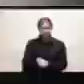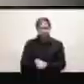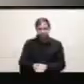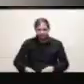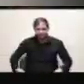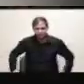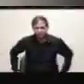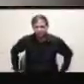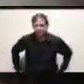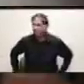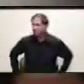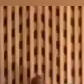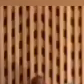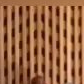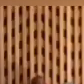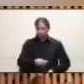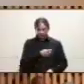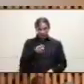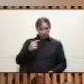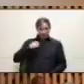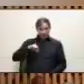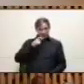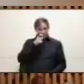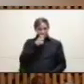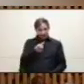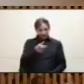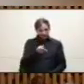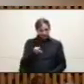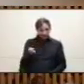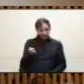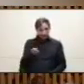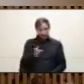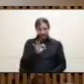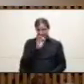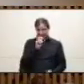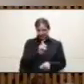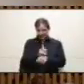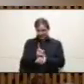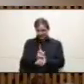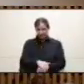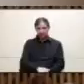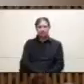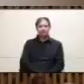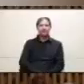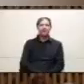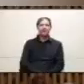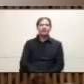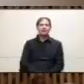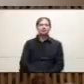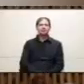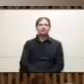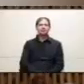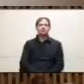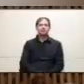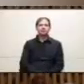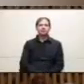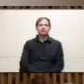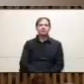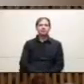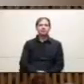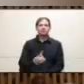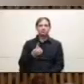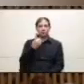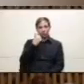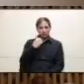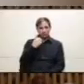you, Honorable Member. Do you want to comment, Municipality? Just a 30-second. Okay, no, thank you for the 30 seconds. Now, the question